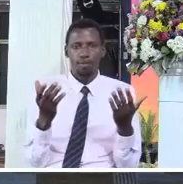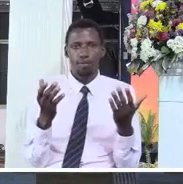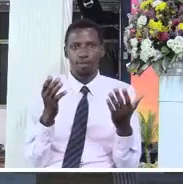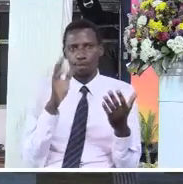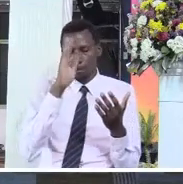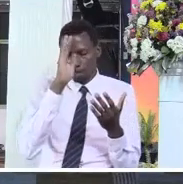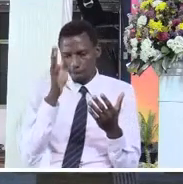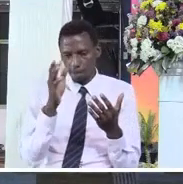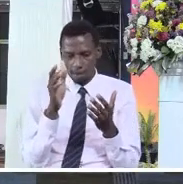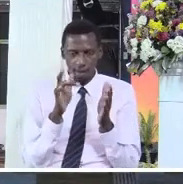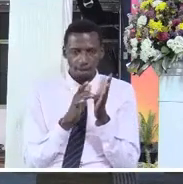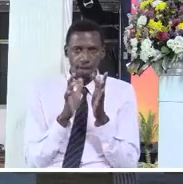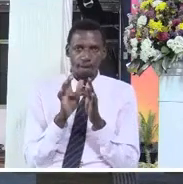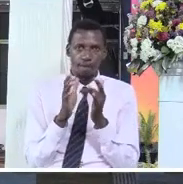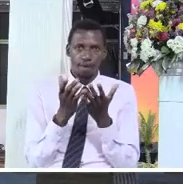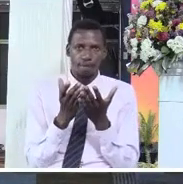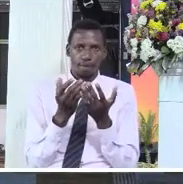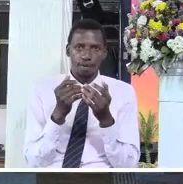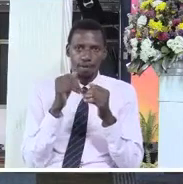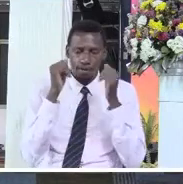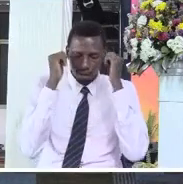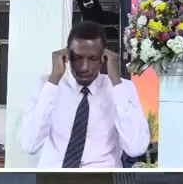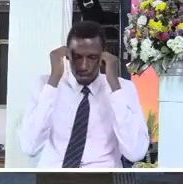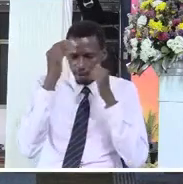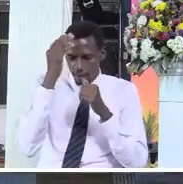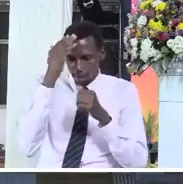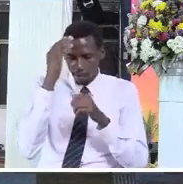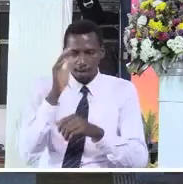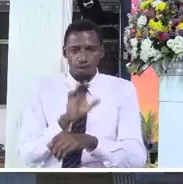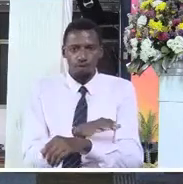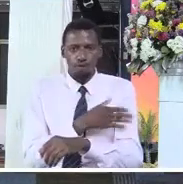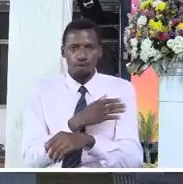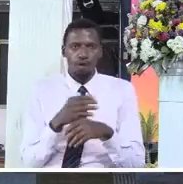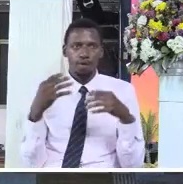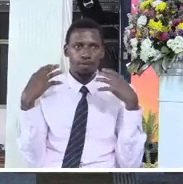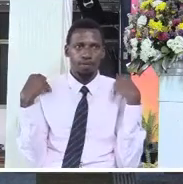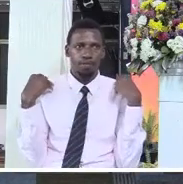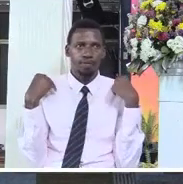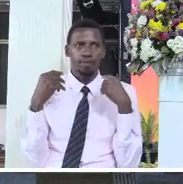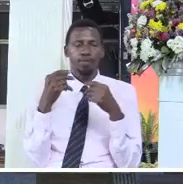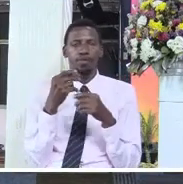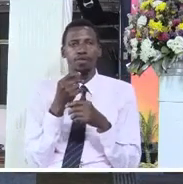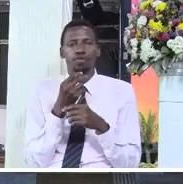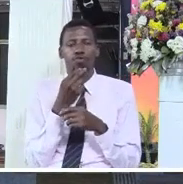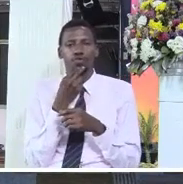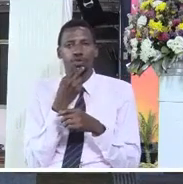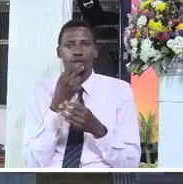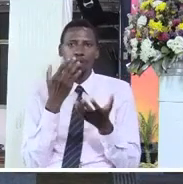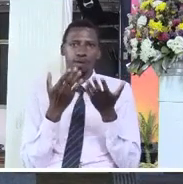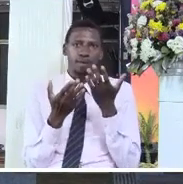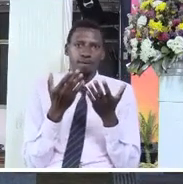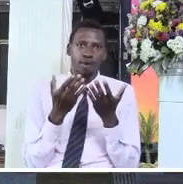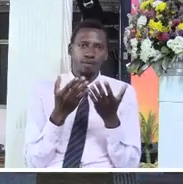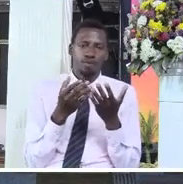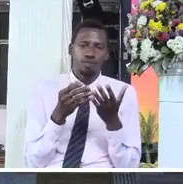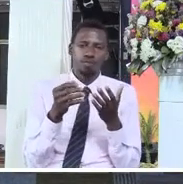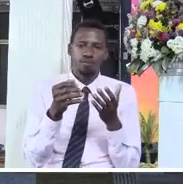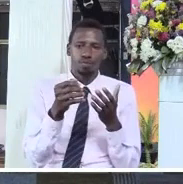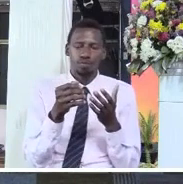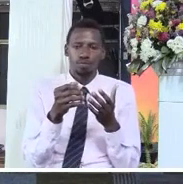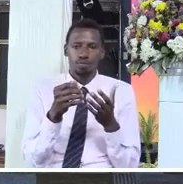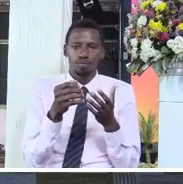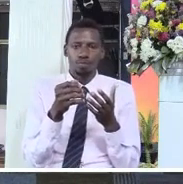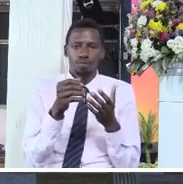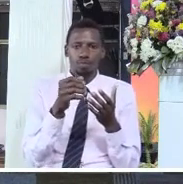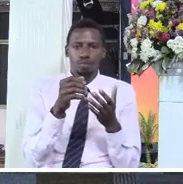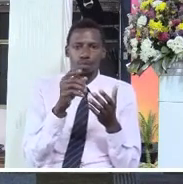study. On Monday you are going for choir practice. On Tuesday you are maybe going for door-to-door or you're